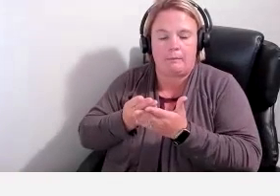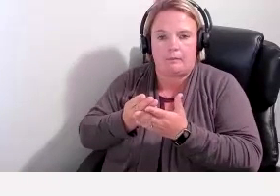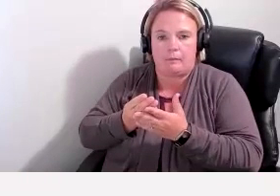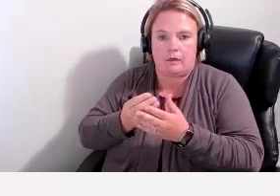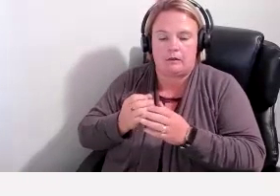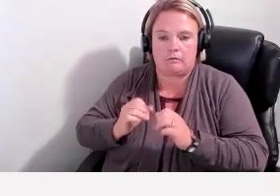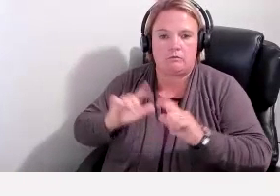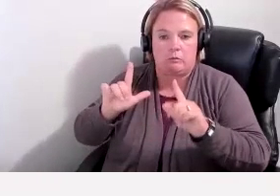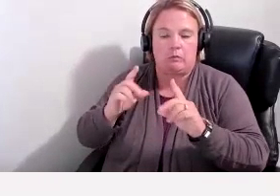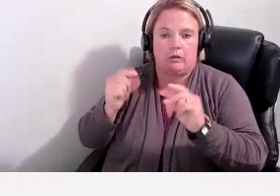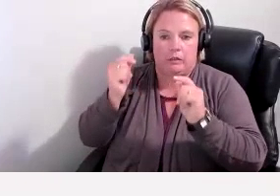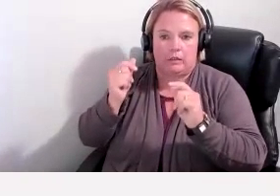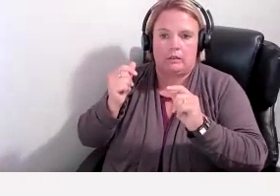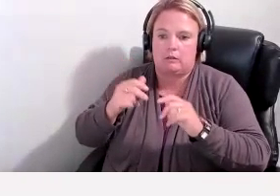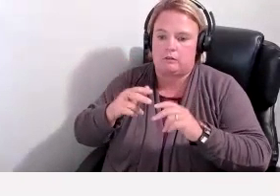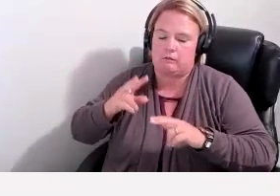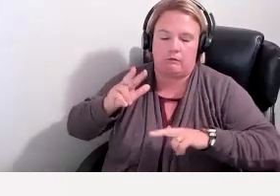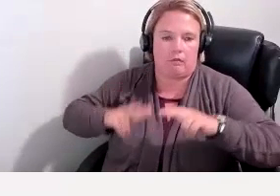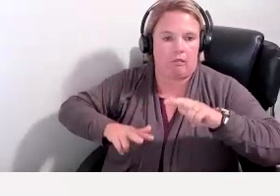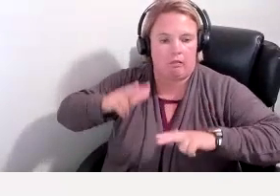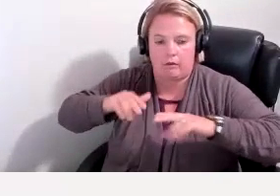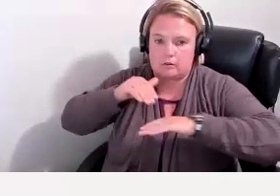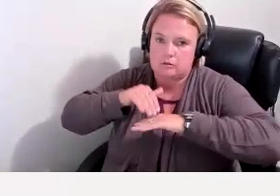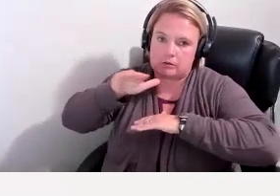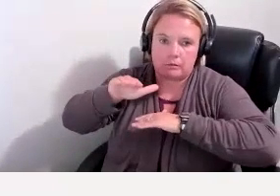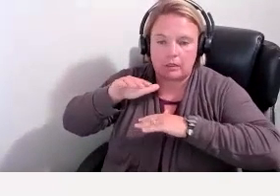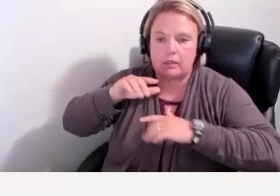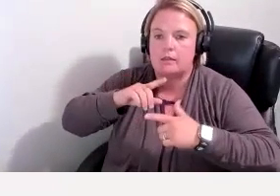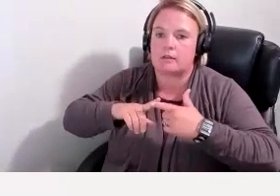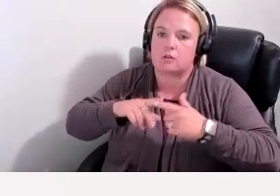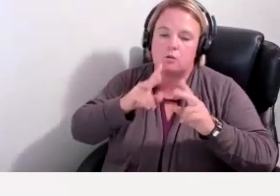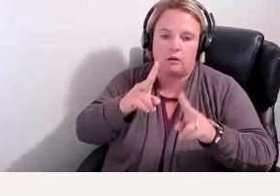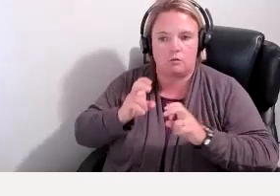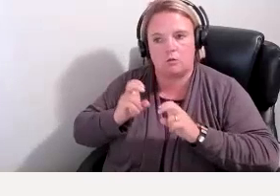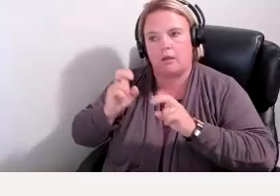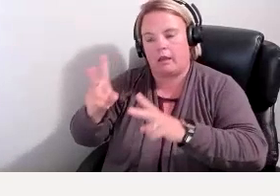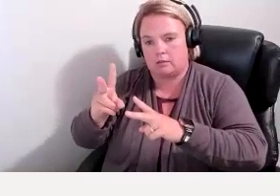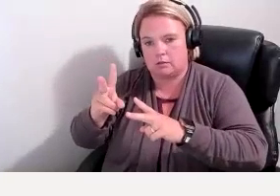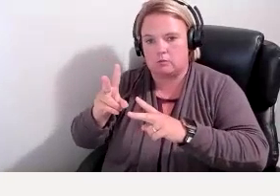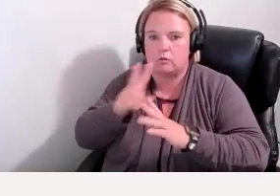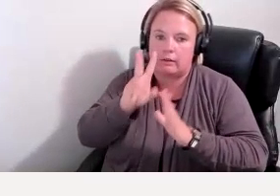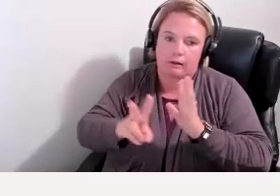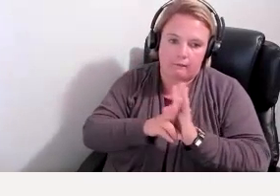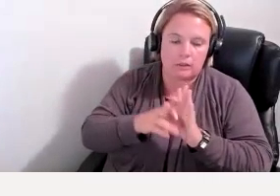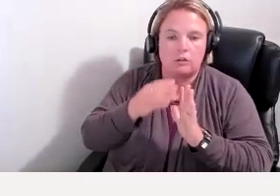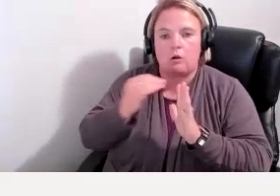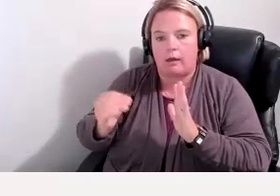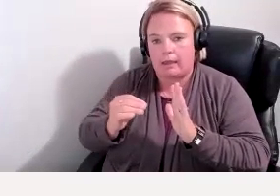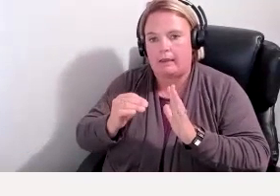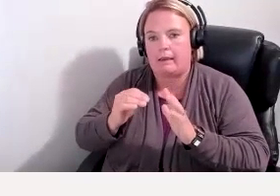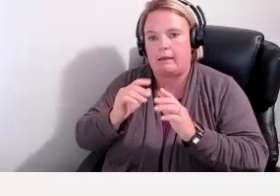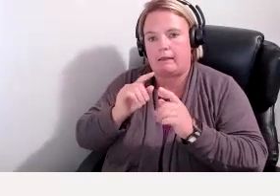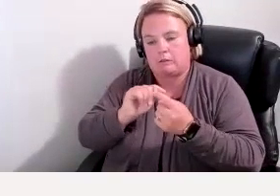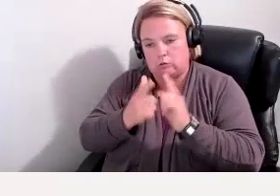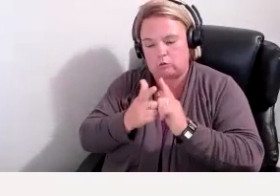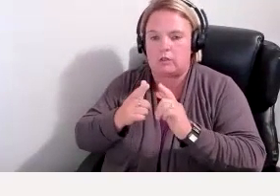very clunky to submit things. You had to export the video and the transcription file separately. There was